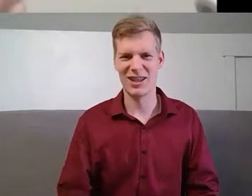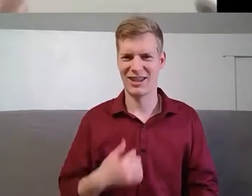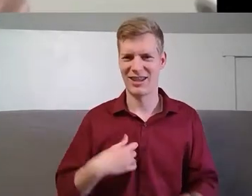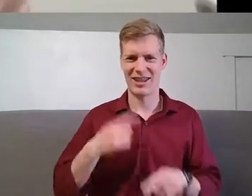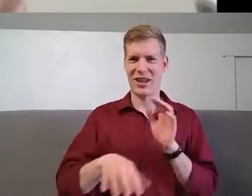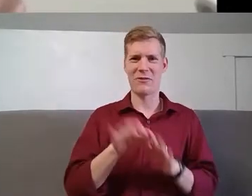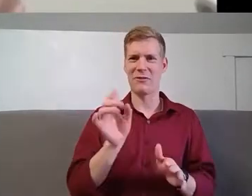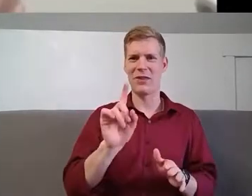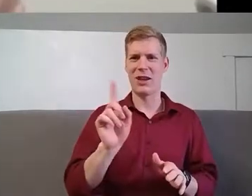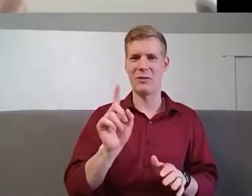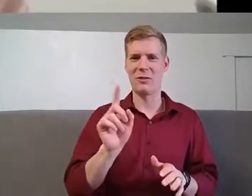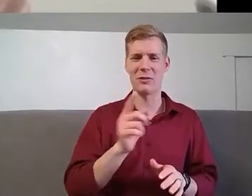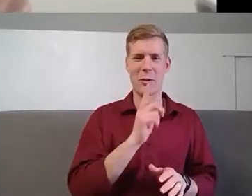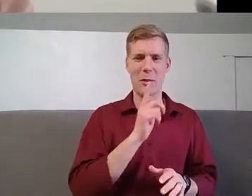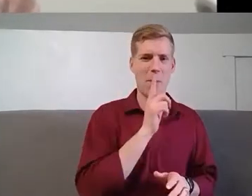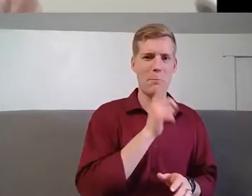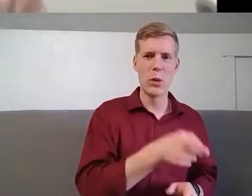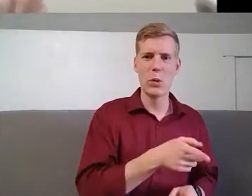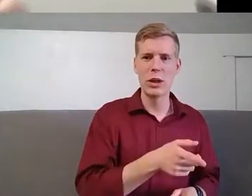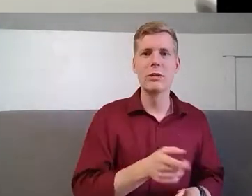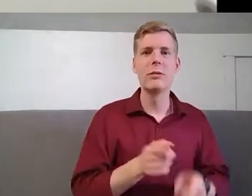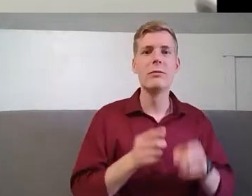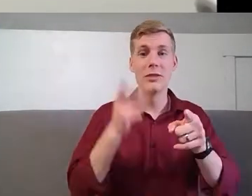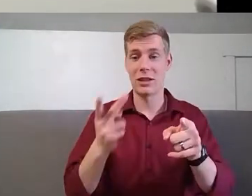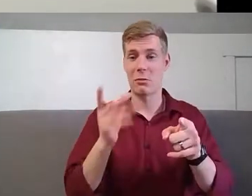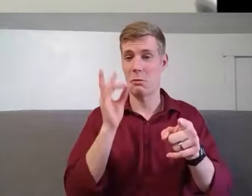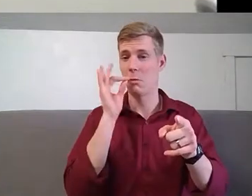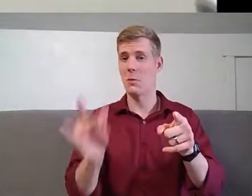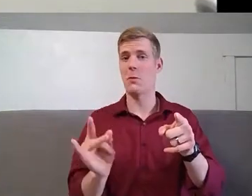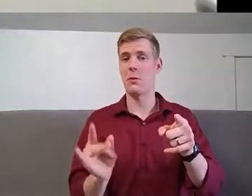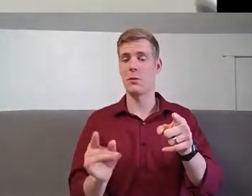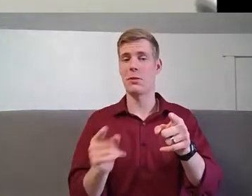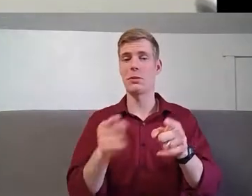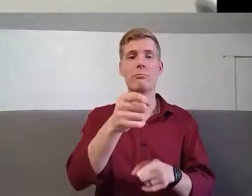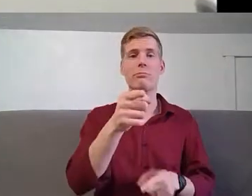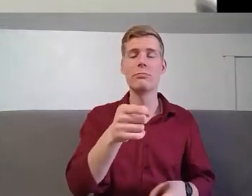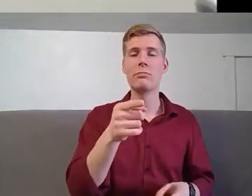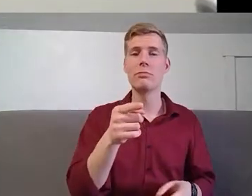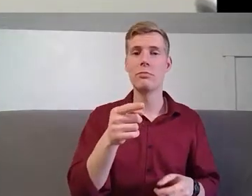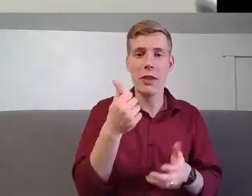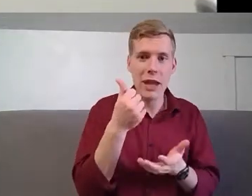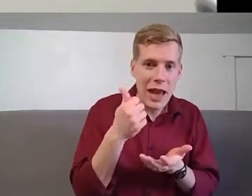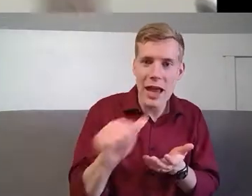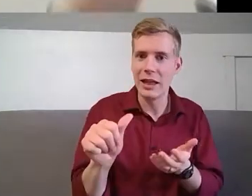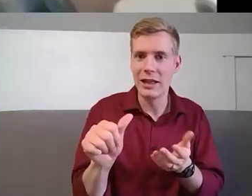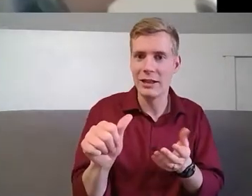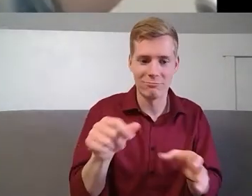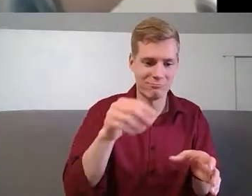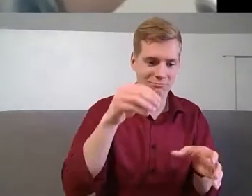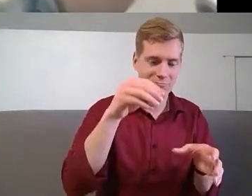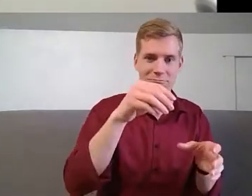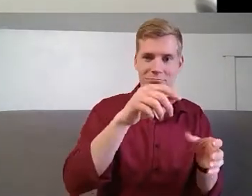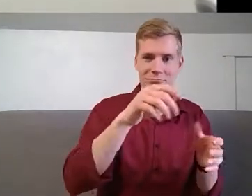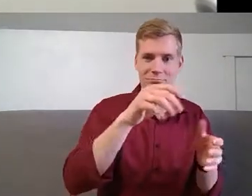unmute. Look how yummy. Like it is just, this can go on almost anything.